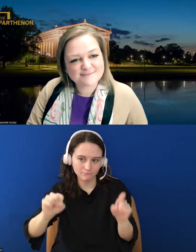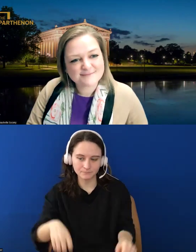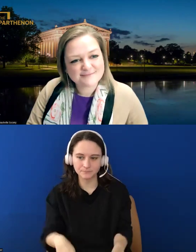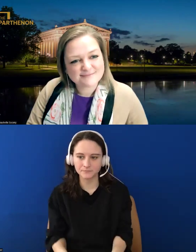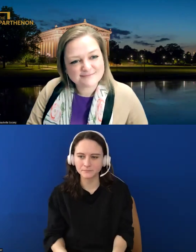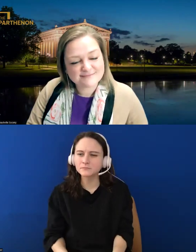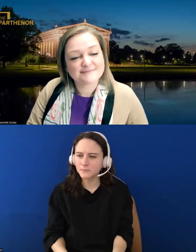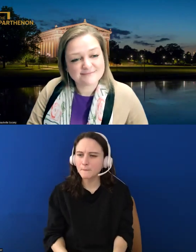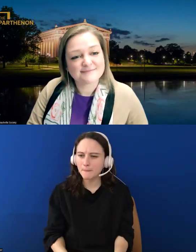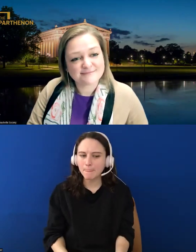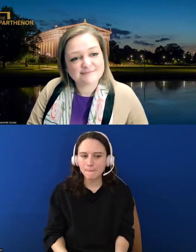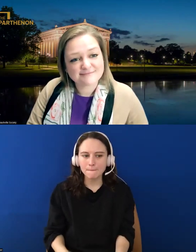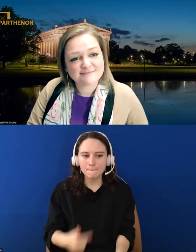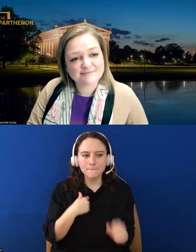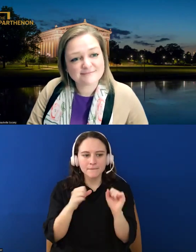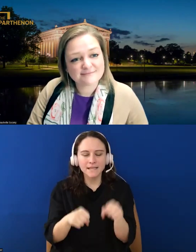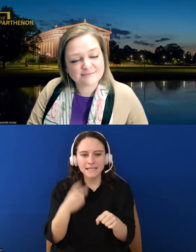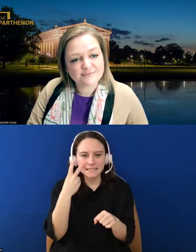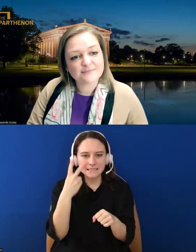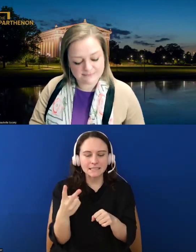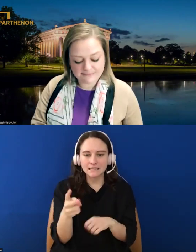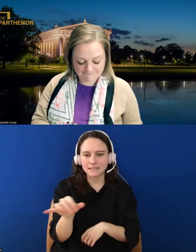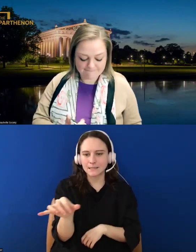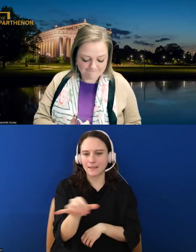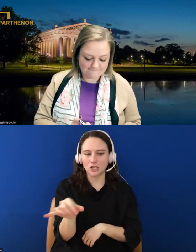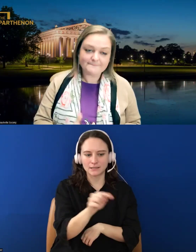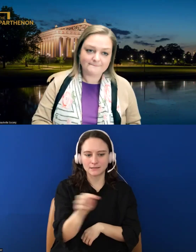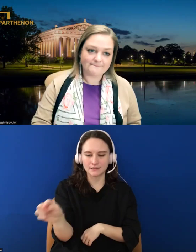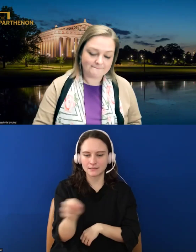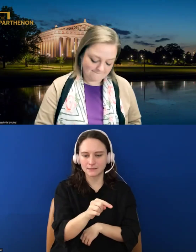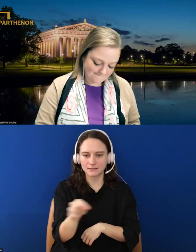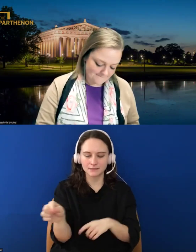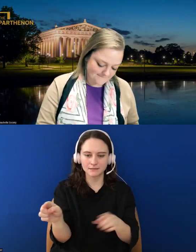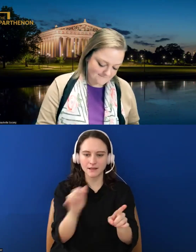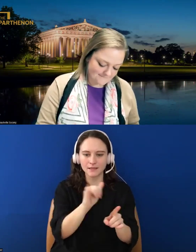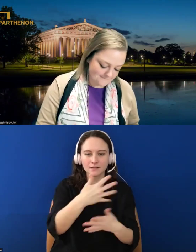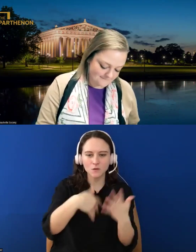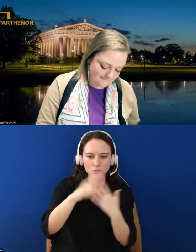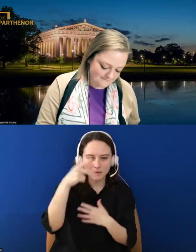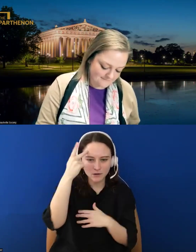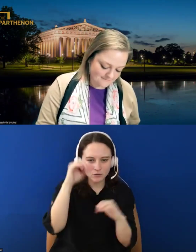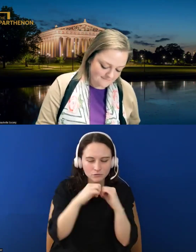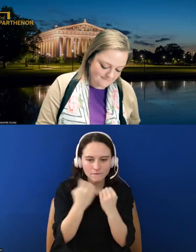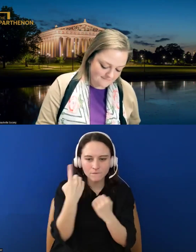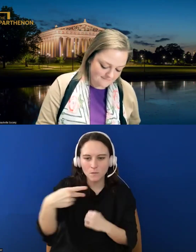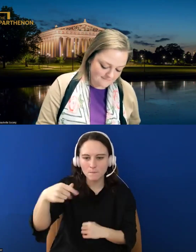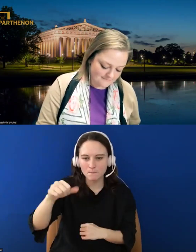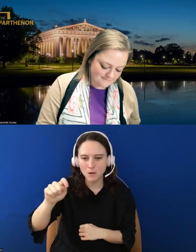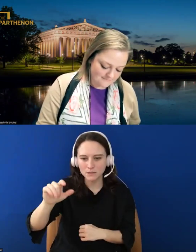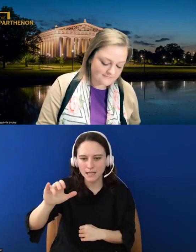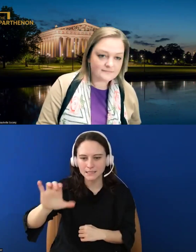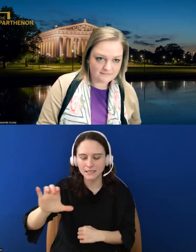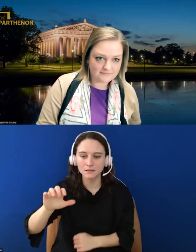I can see similarities between the sociopolitical organization of the post-classic